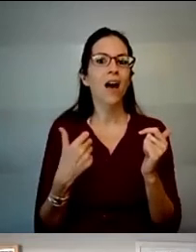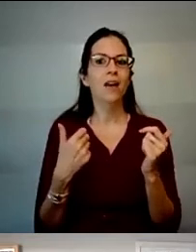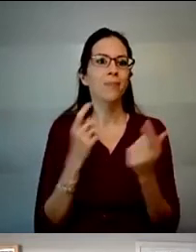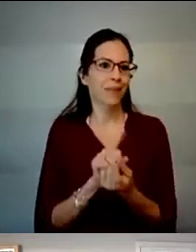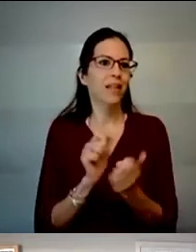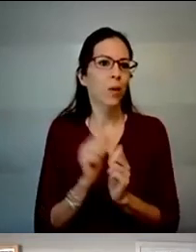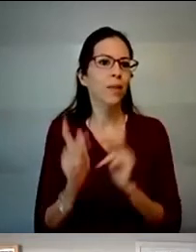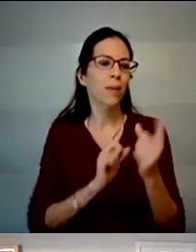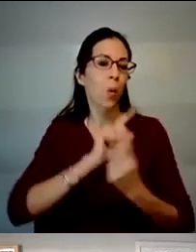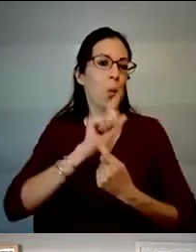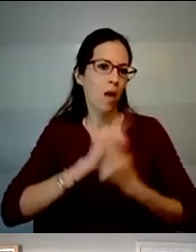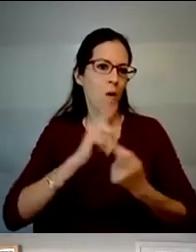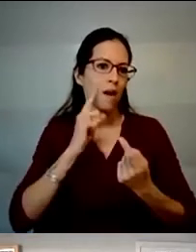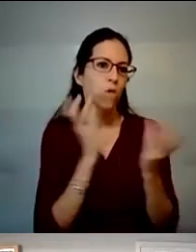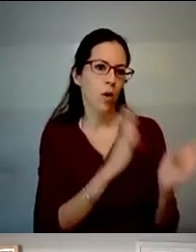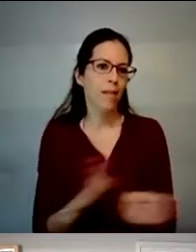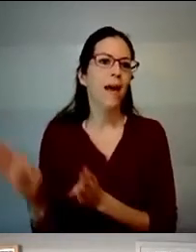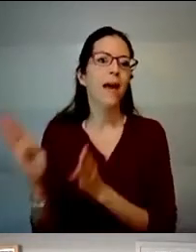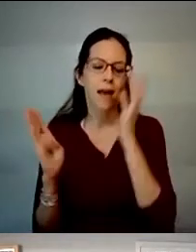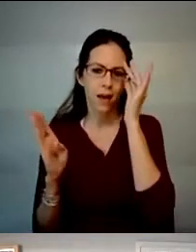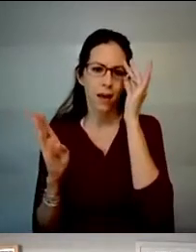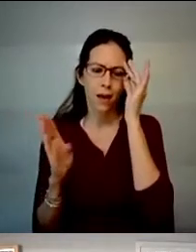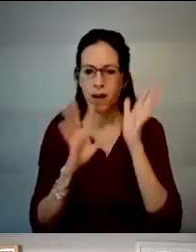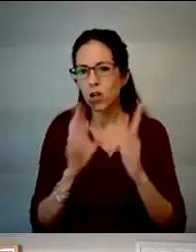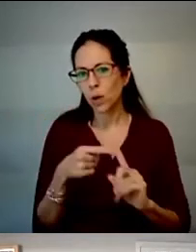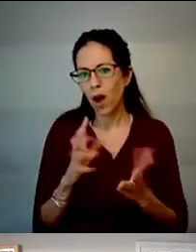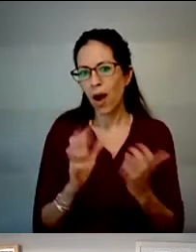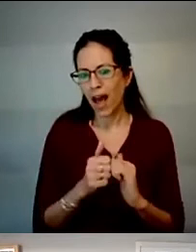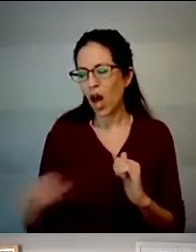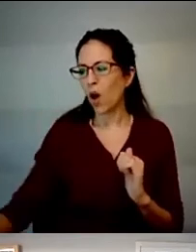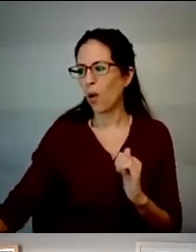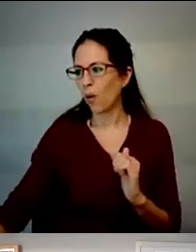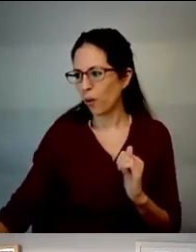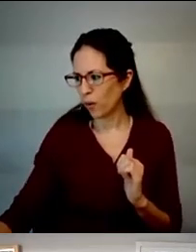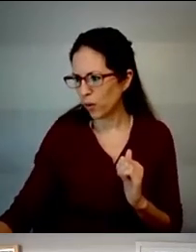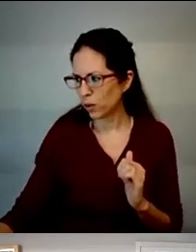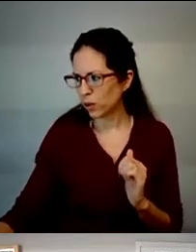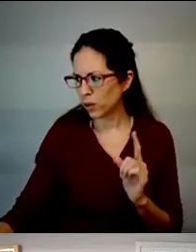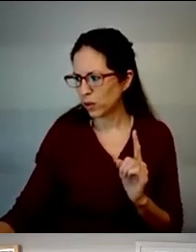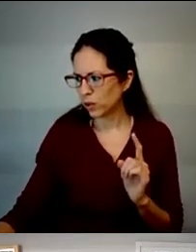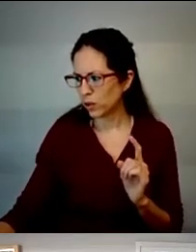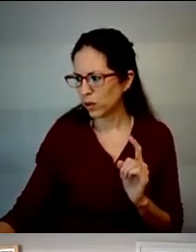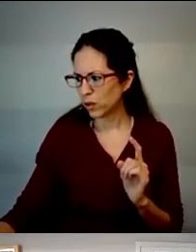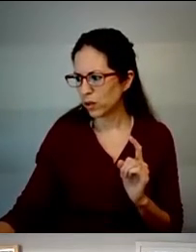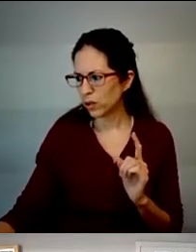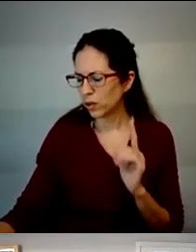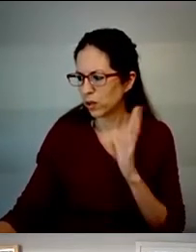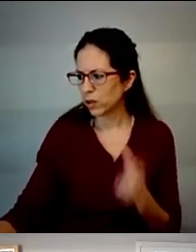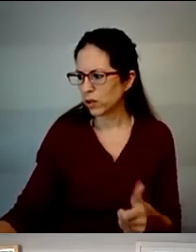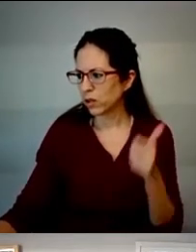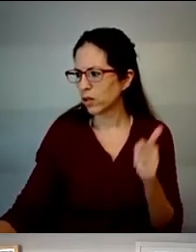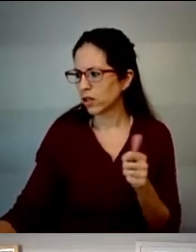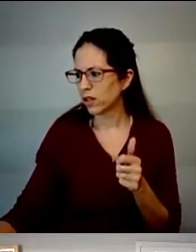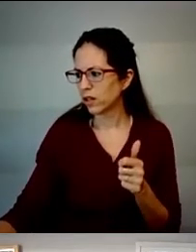know, so it's typically a person close to retirement or in retirement. And, you know, so obviously all that was virtual and people got used to that, the one-on-ones, and some actually might